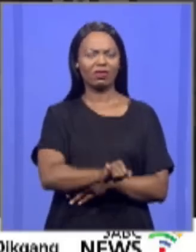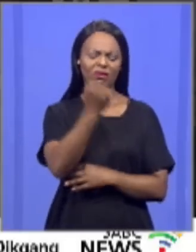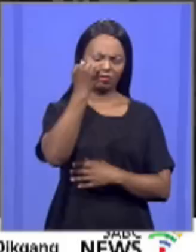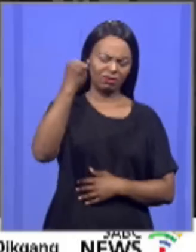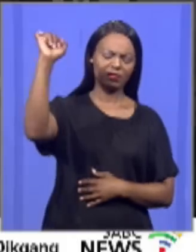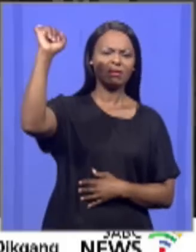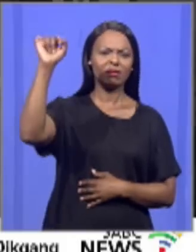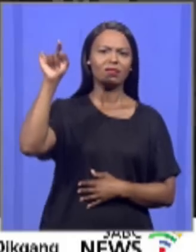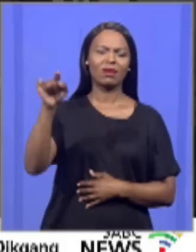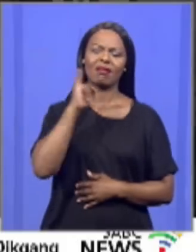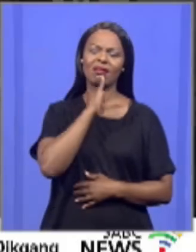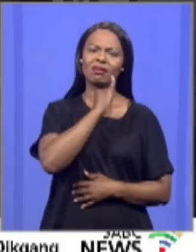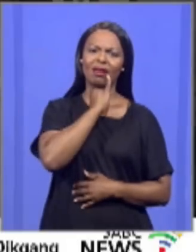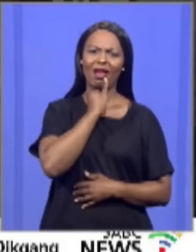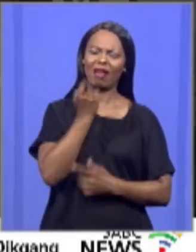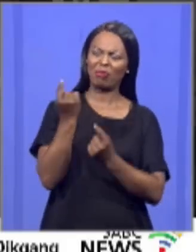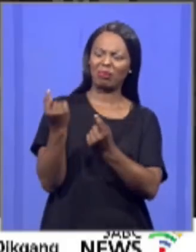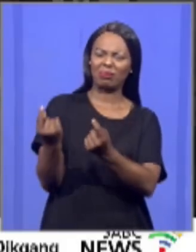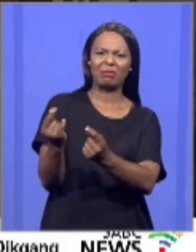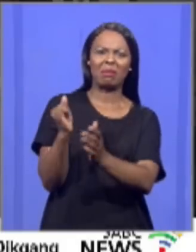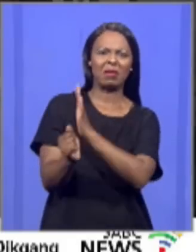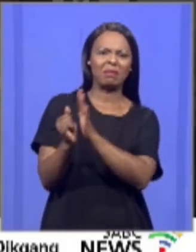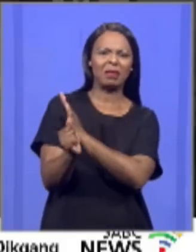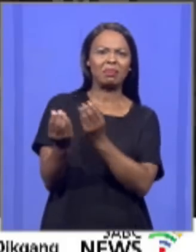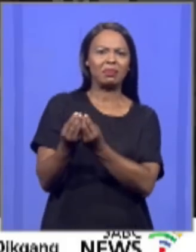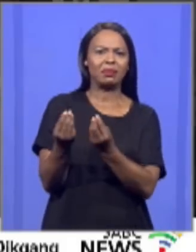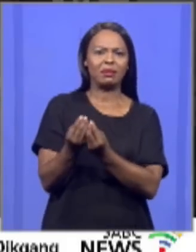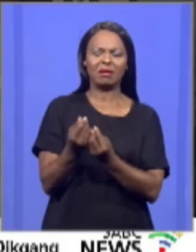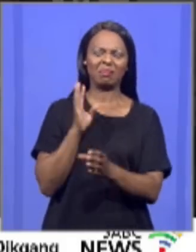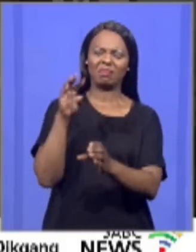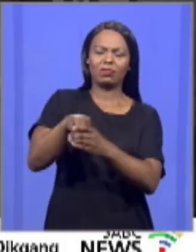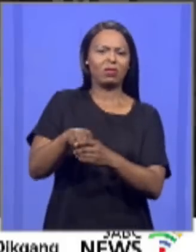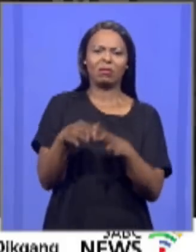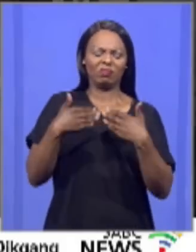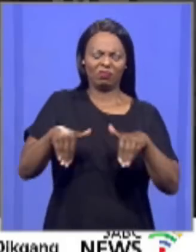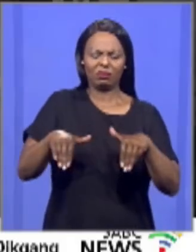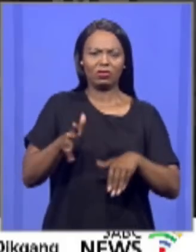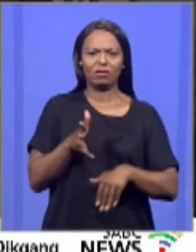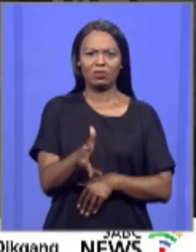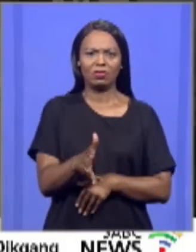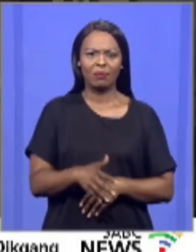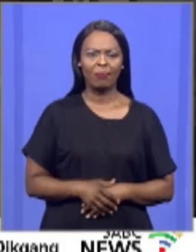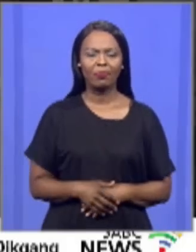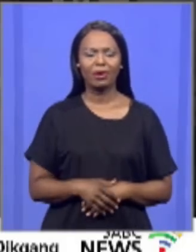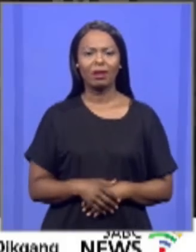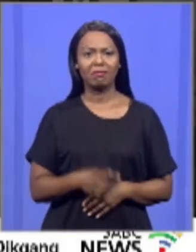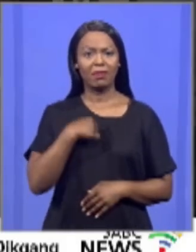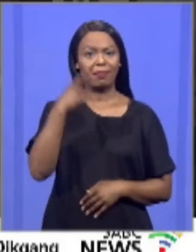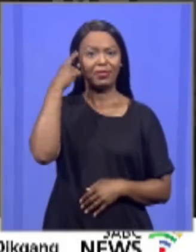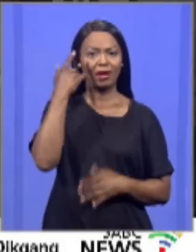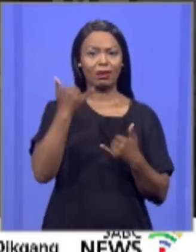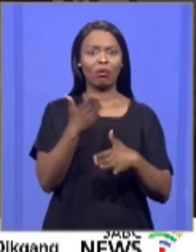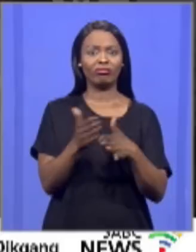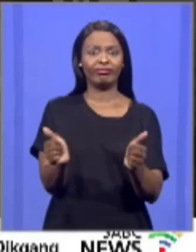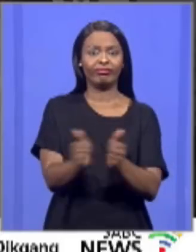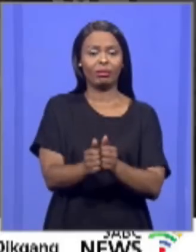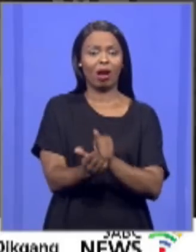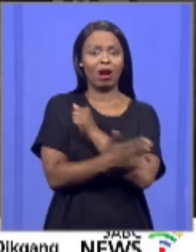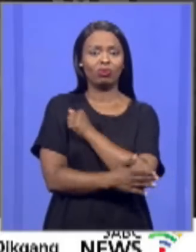le se le reng Israel ya setsa ha jwale ebile ha re batla ikamanya le soda. Nna ke nagana re botsalano ba dinaga tse pedi